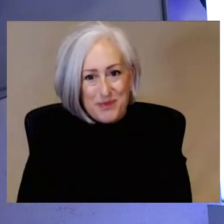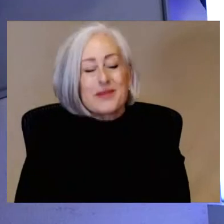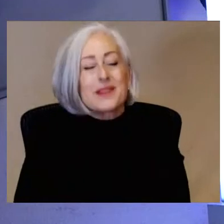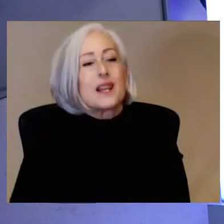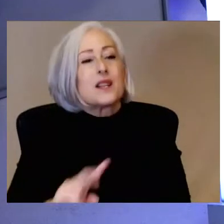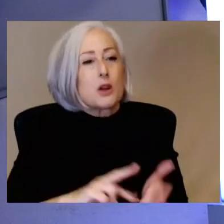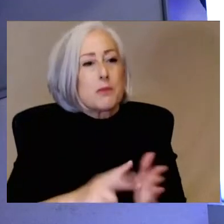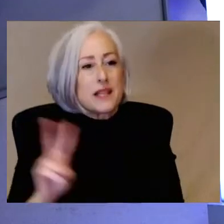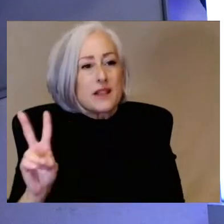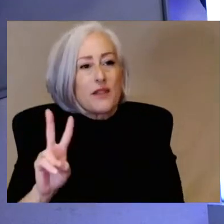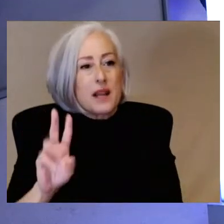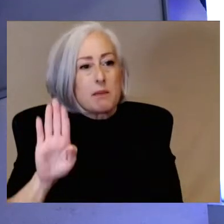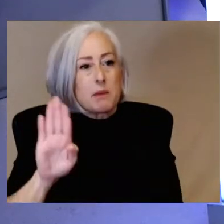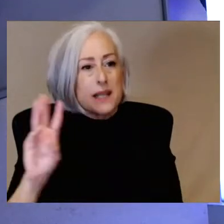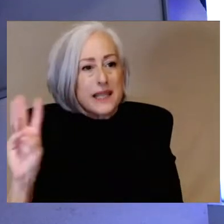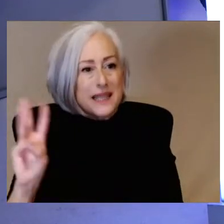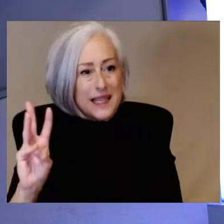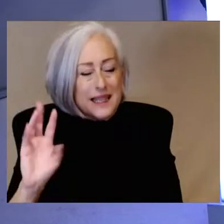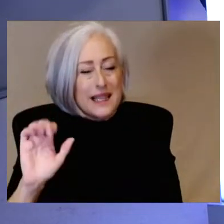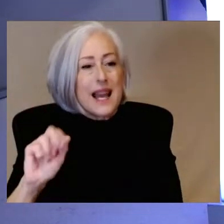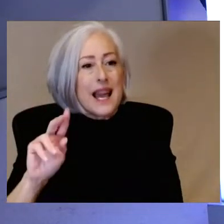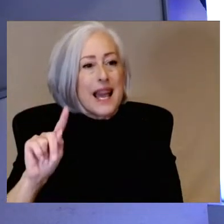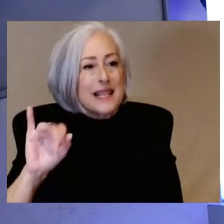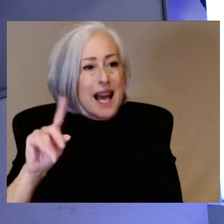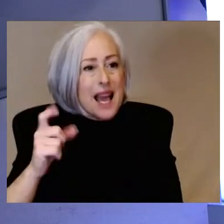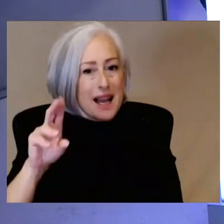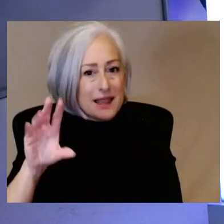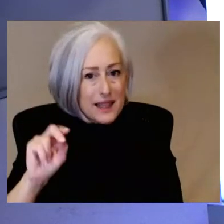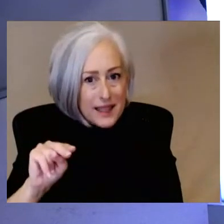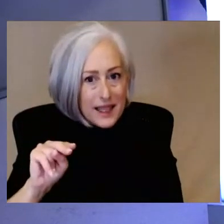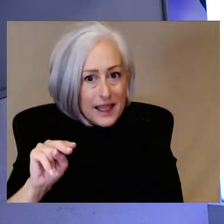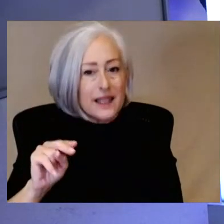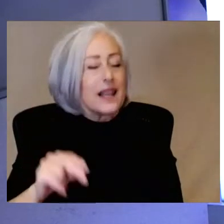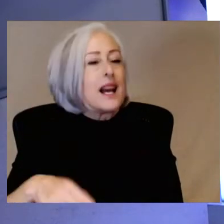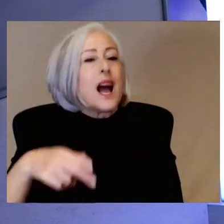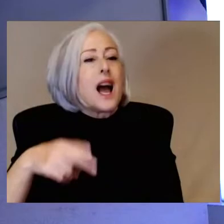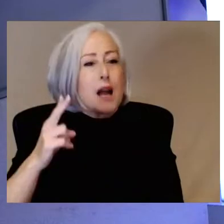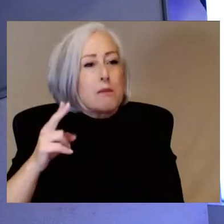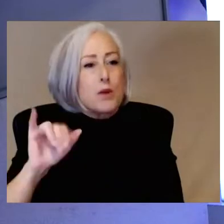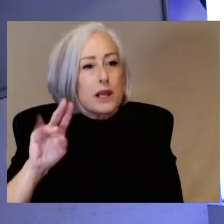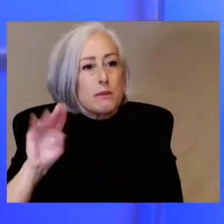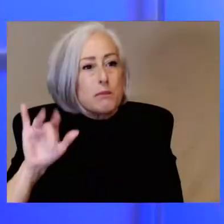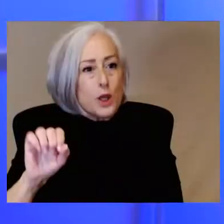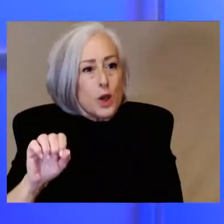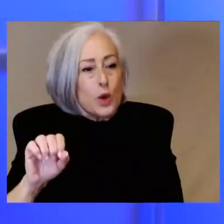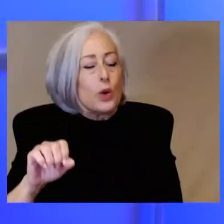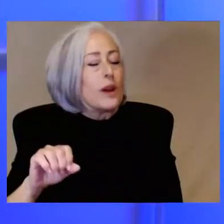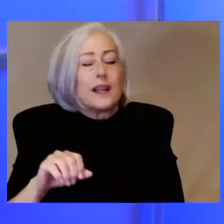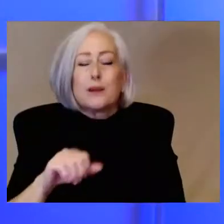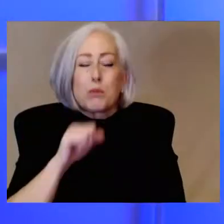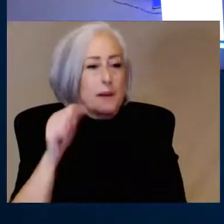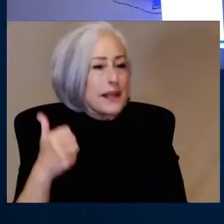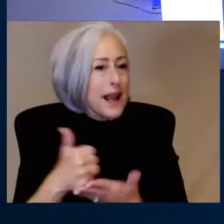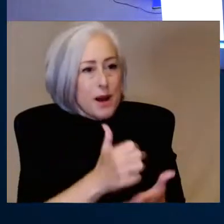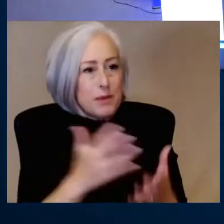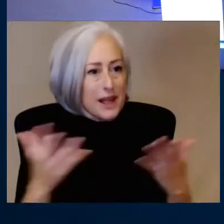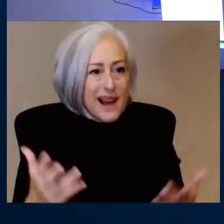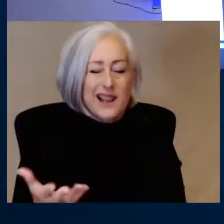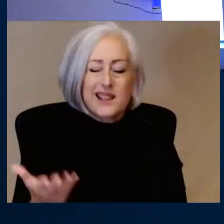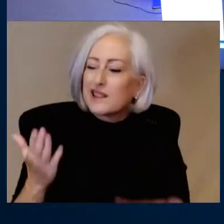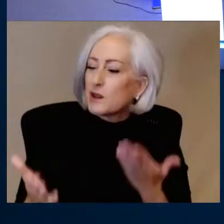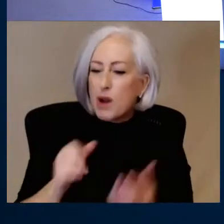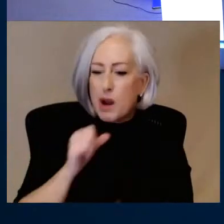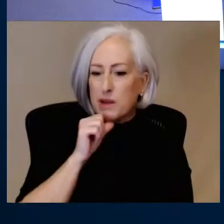antioxidant, super immune, hyperimmune stimulation, lymphocyte, none of that really, that's probably not doing a lot. Probably not. Yeah, that's what I tell my patients too. There's probably